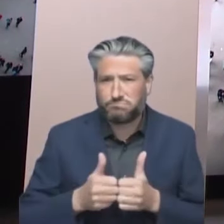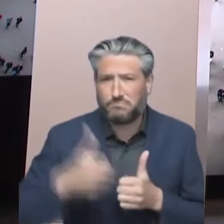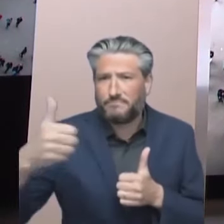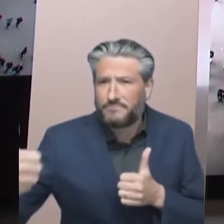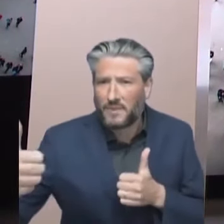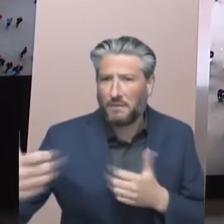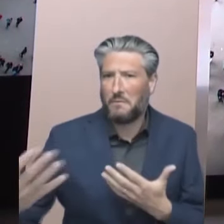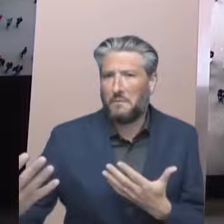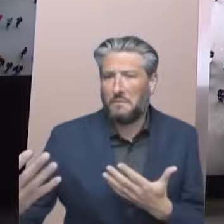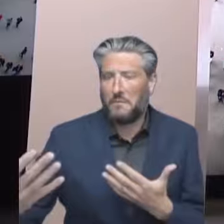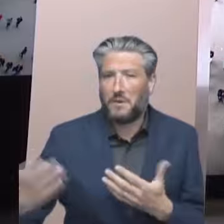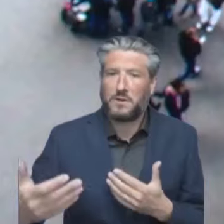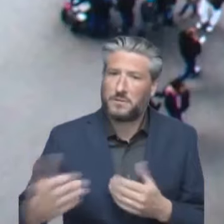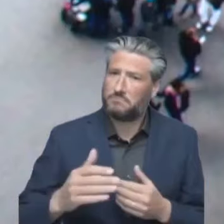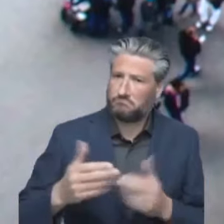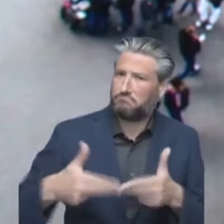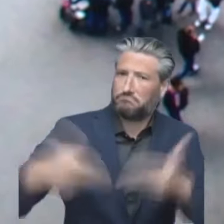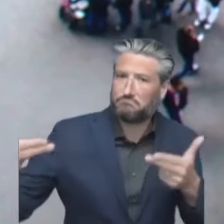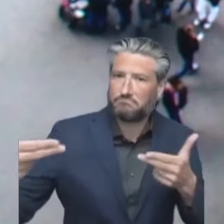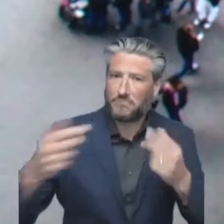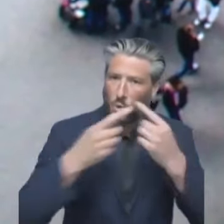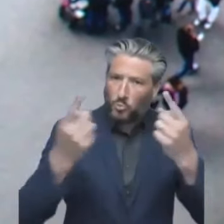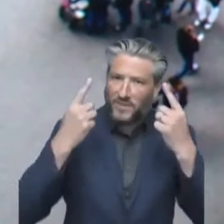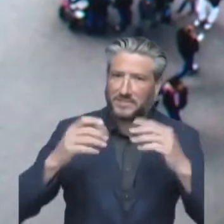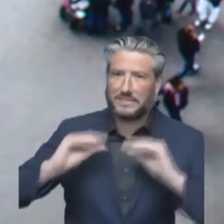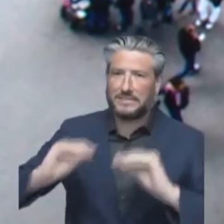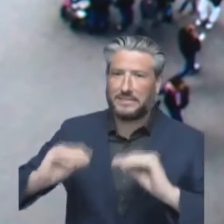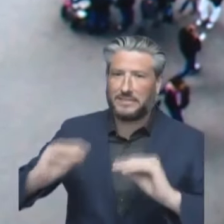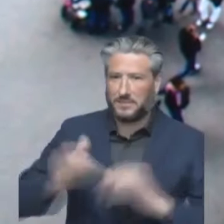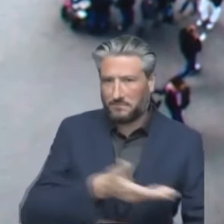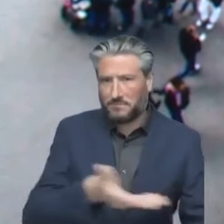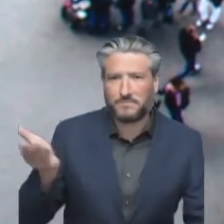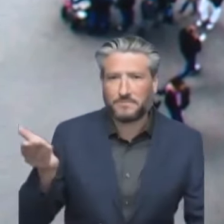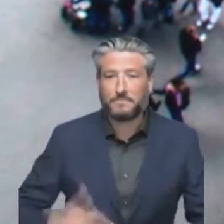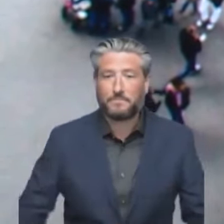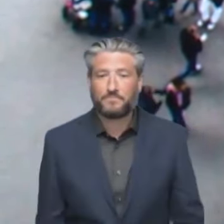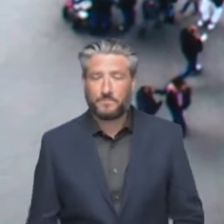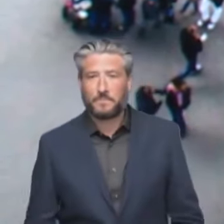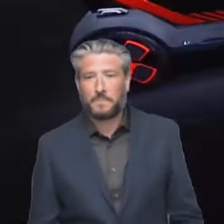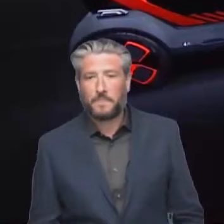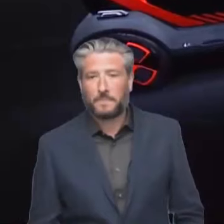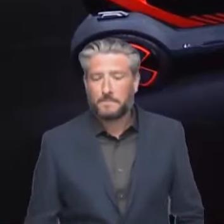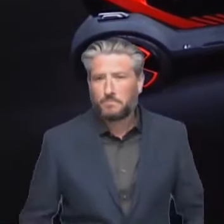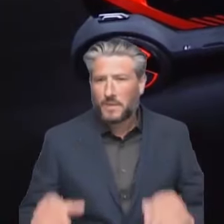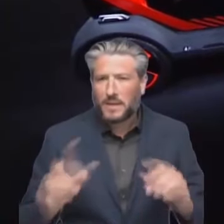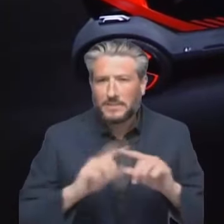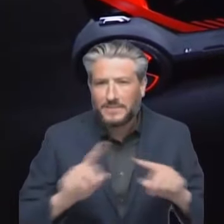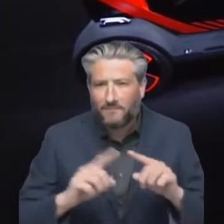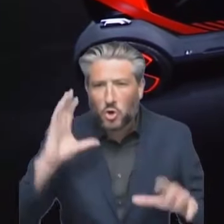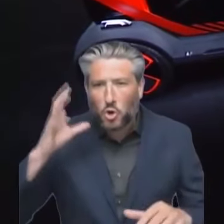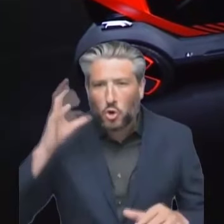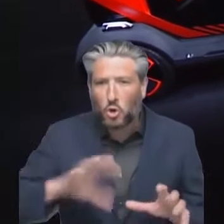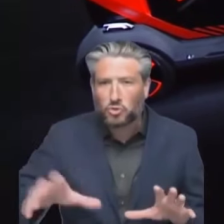action that and that of the programs of solidarity developed in different countries will also make it possible to accompany